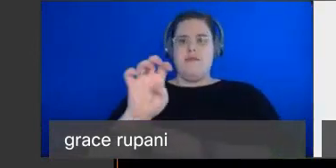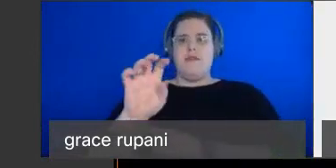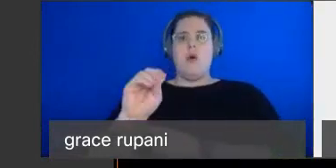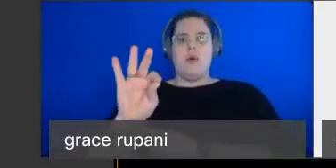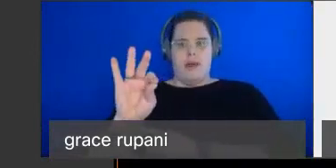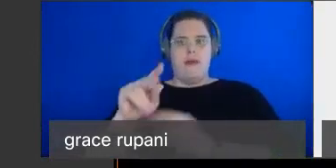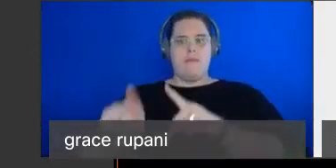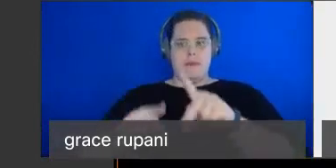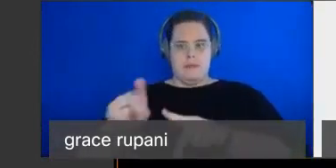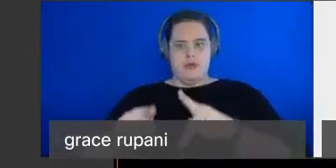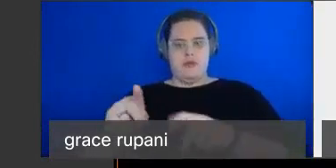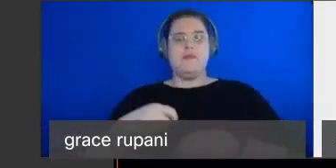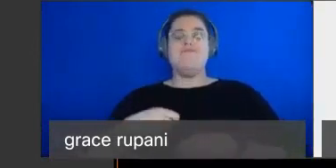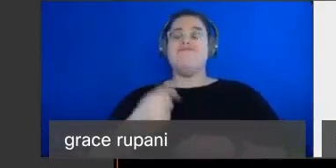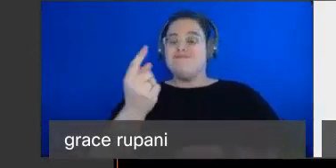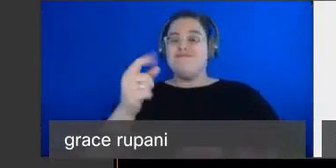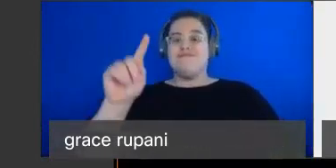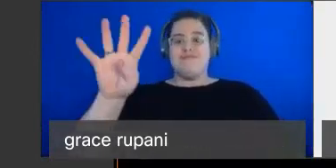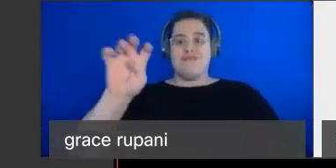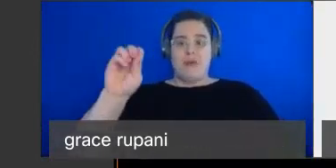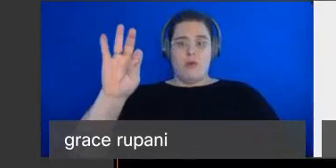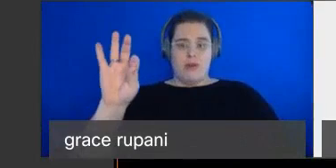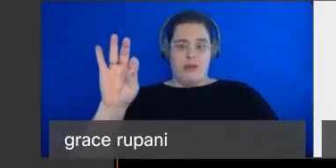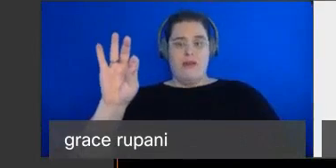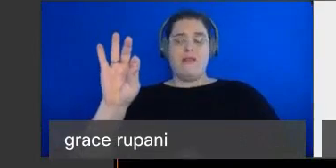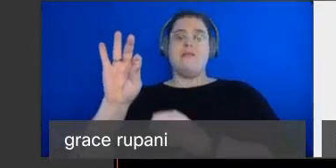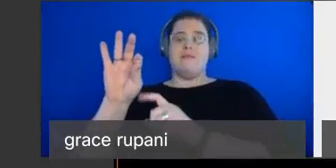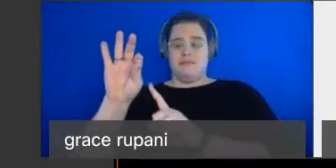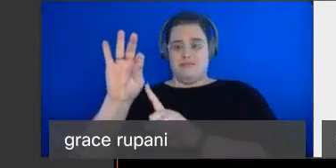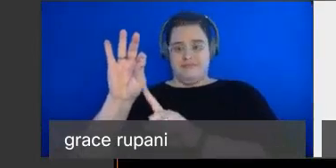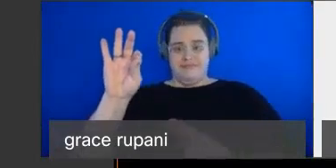with 11 people thus far in February.